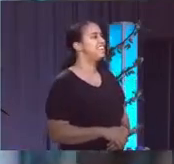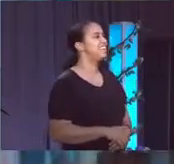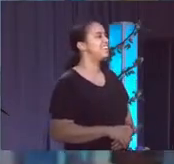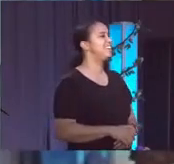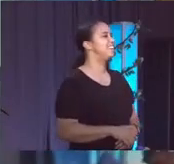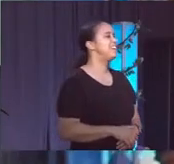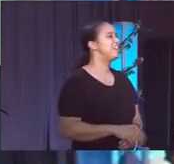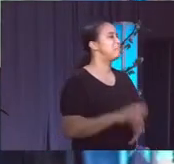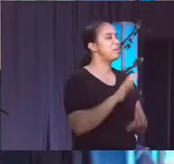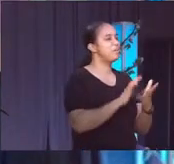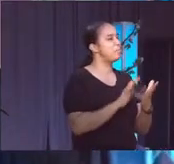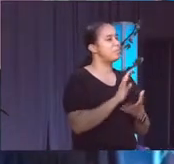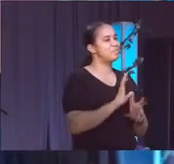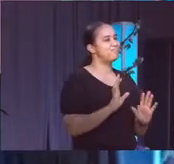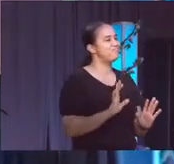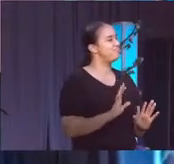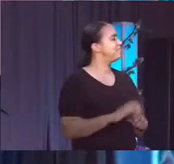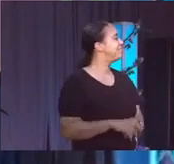Let's not mix the two.